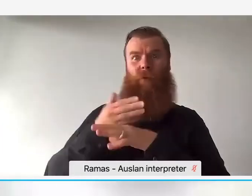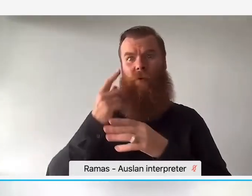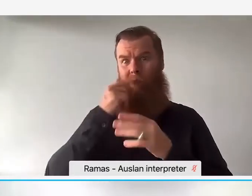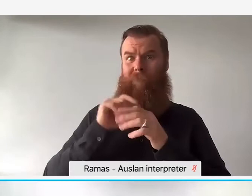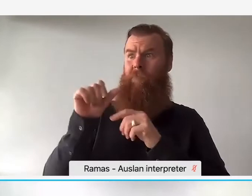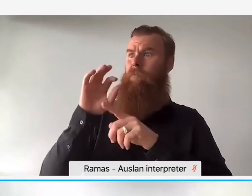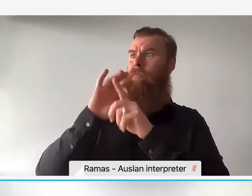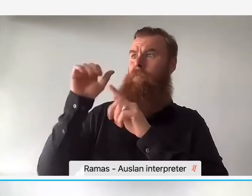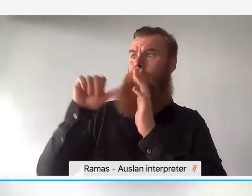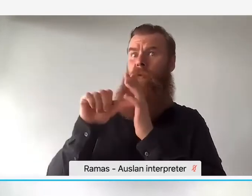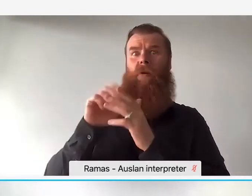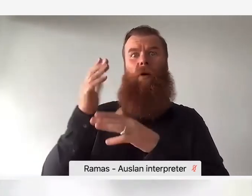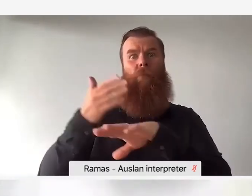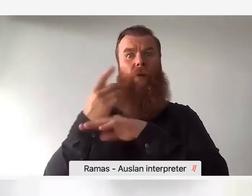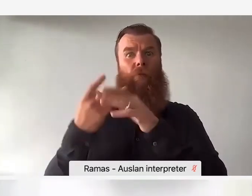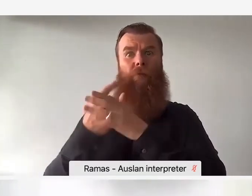Pacific Islander families.